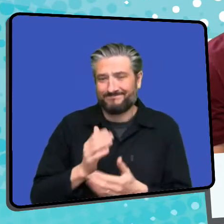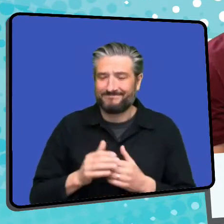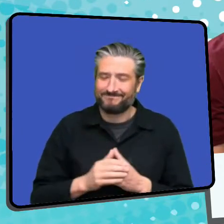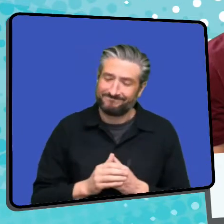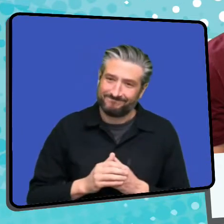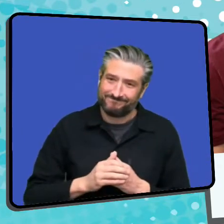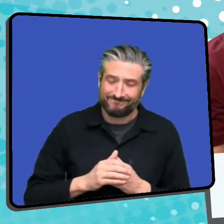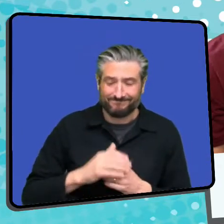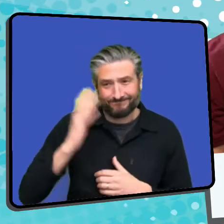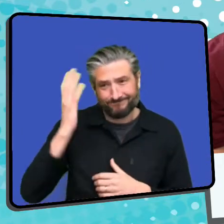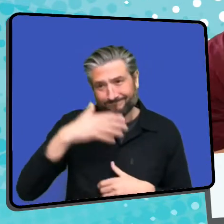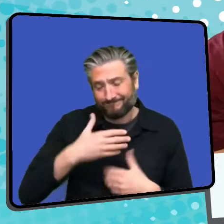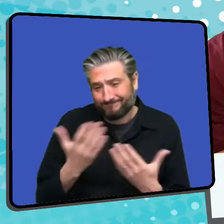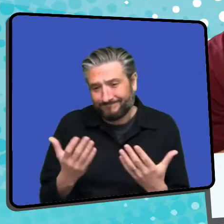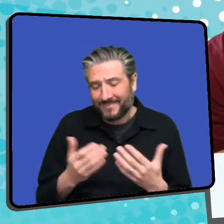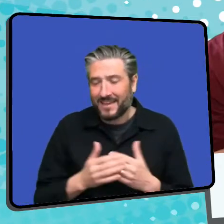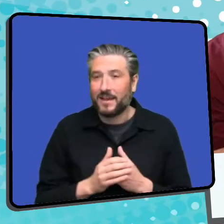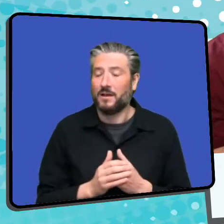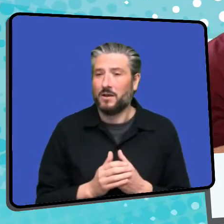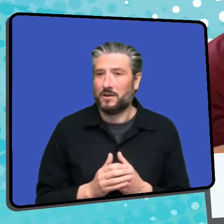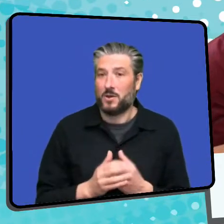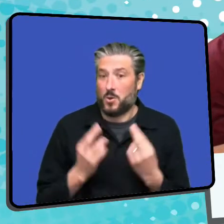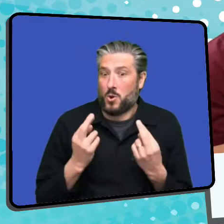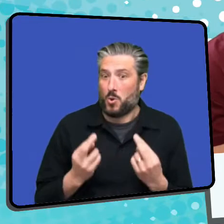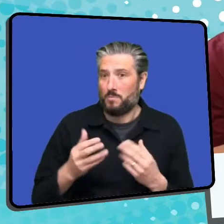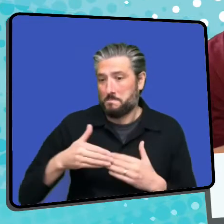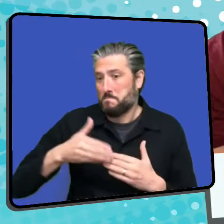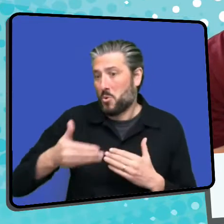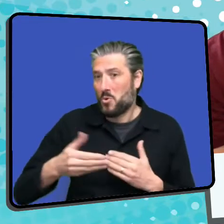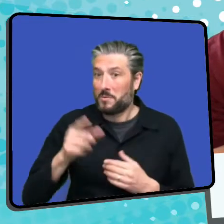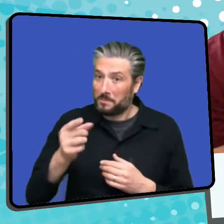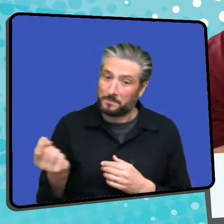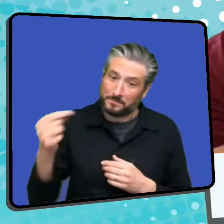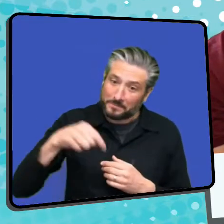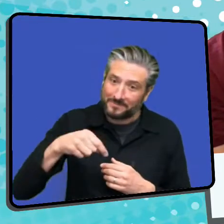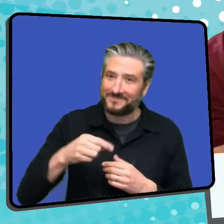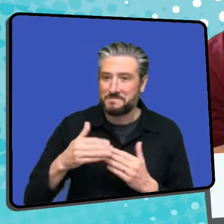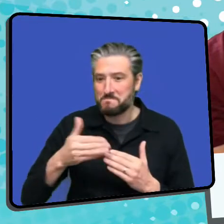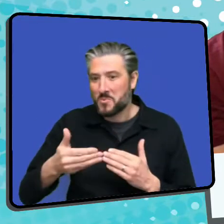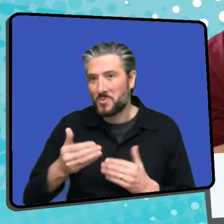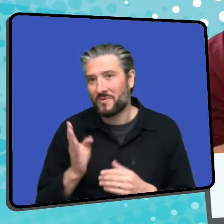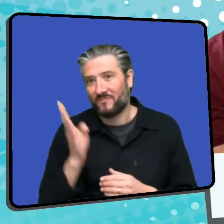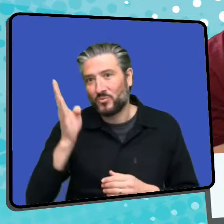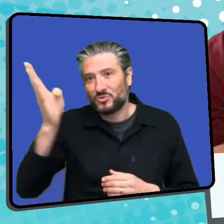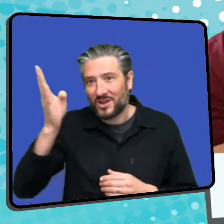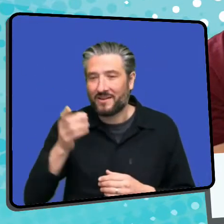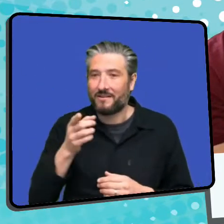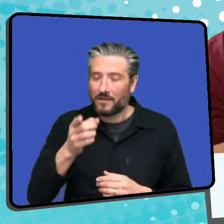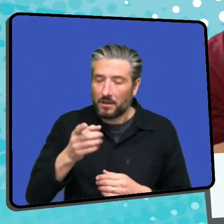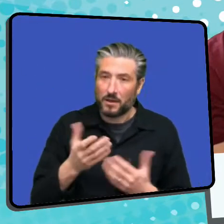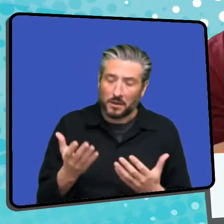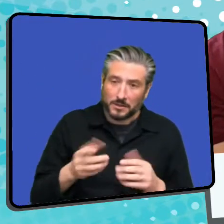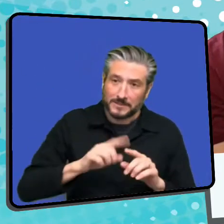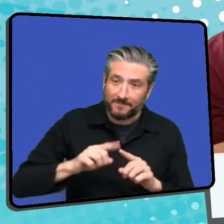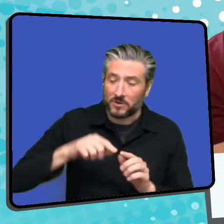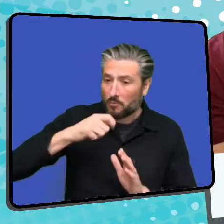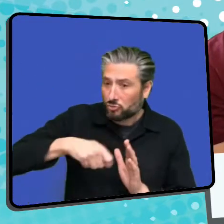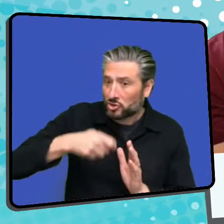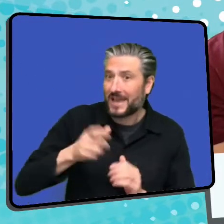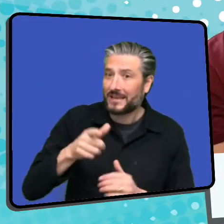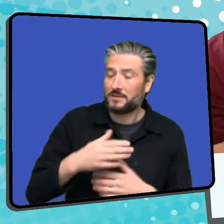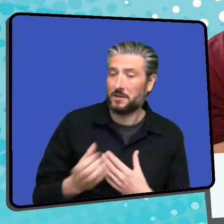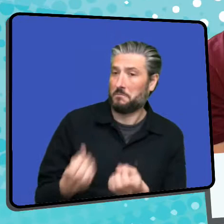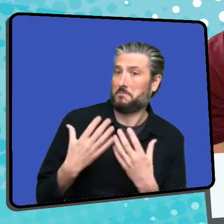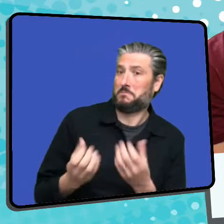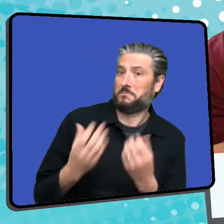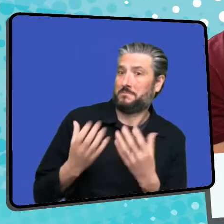5-minute segments around a project. So if you've got anything, obviously do share it with us. But yeah, really, really thank you for joining us. It's been